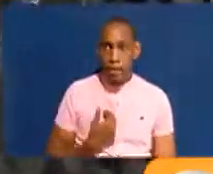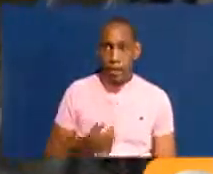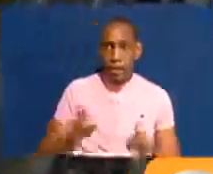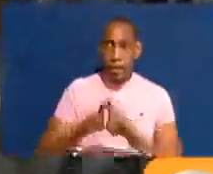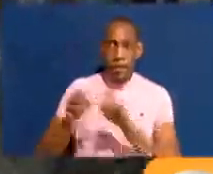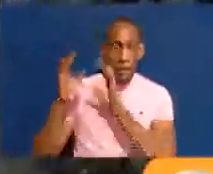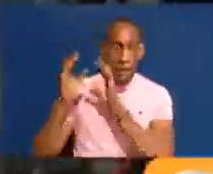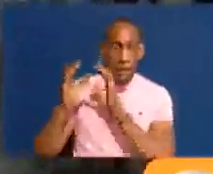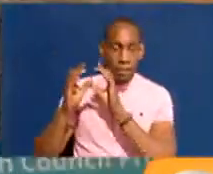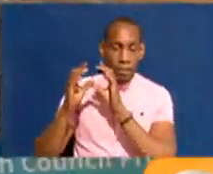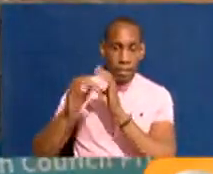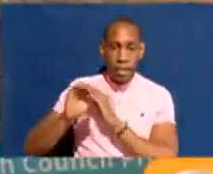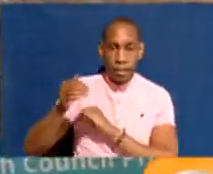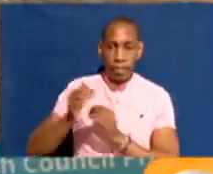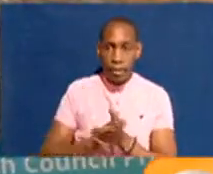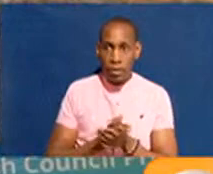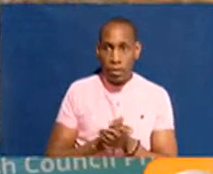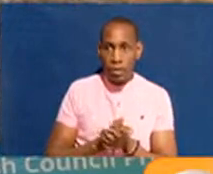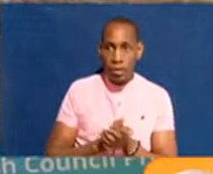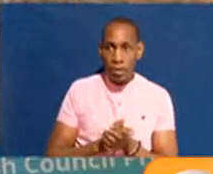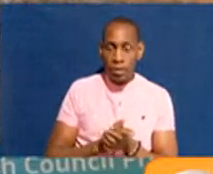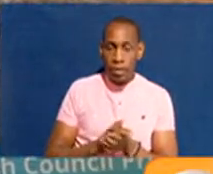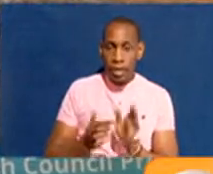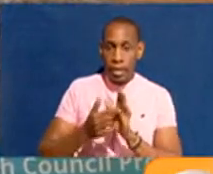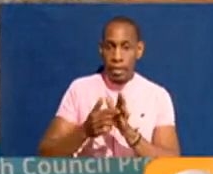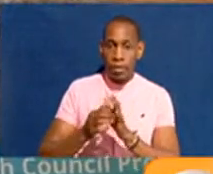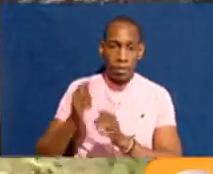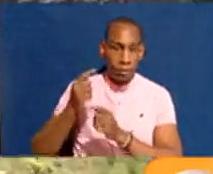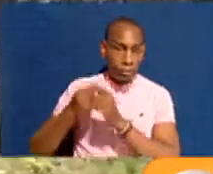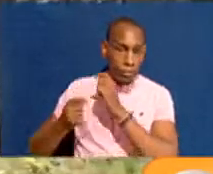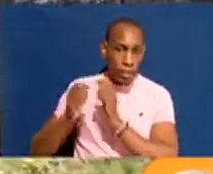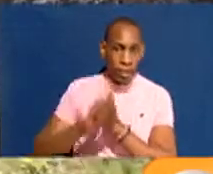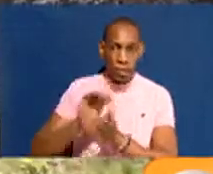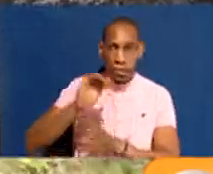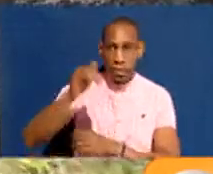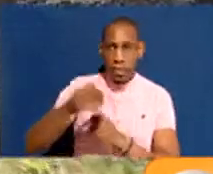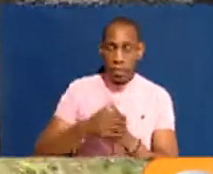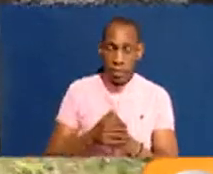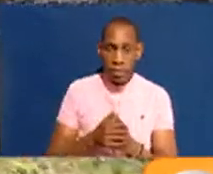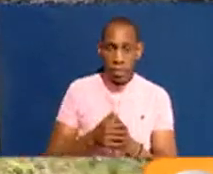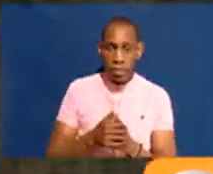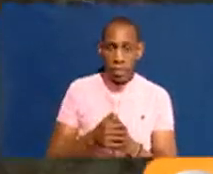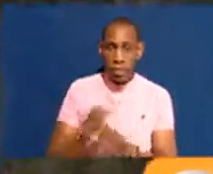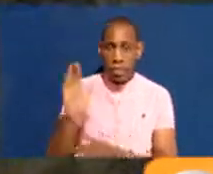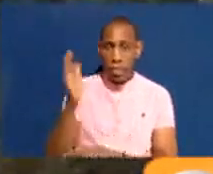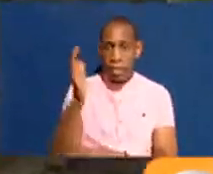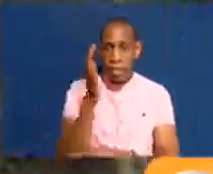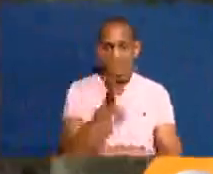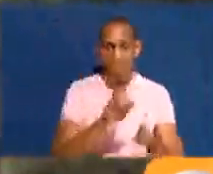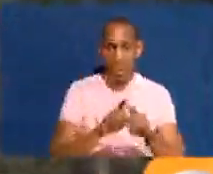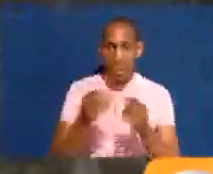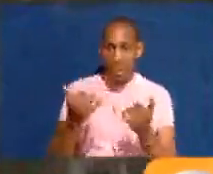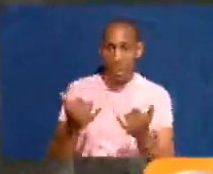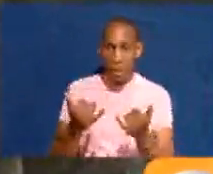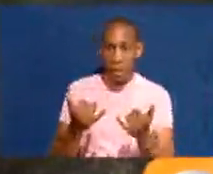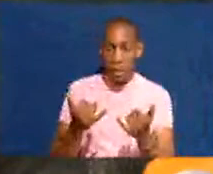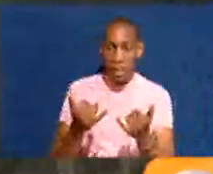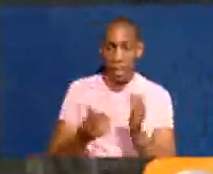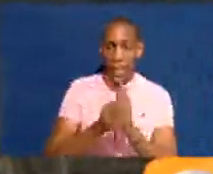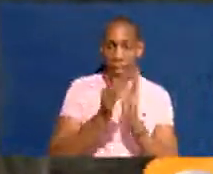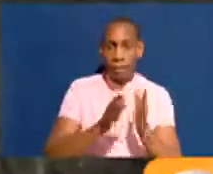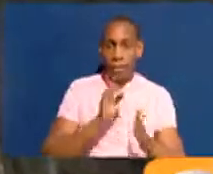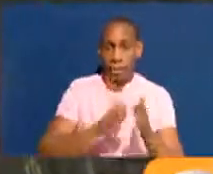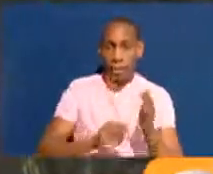Kilifi County, Jumba ruins an ancient stone town set amid shady trees, which archaeologists